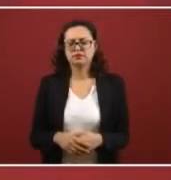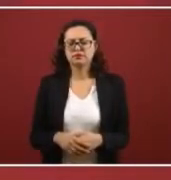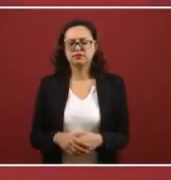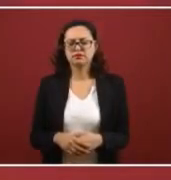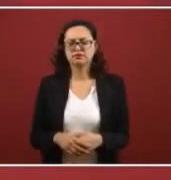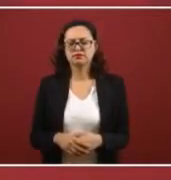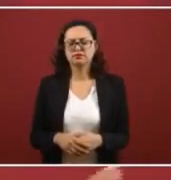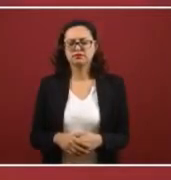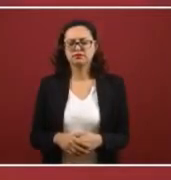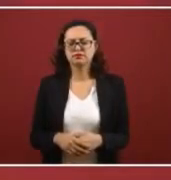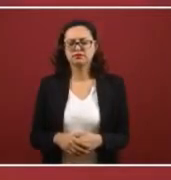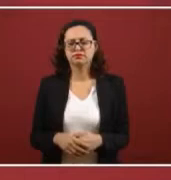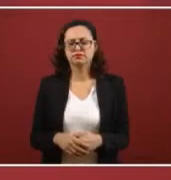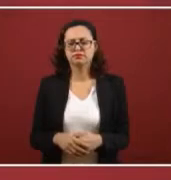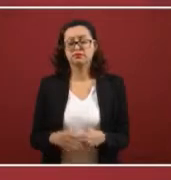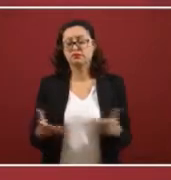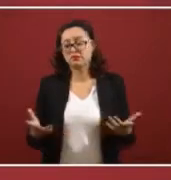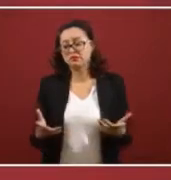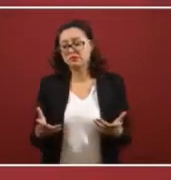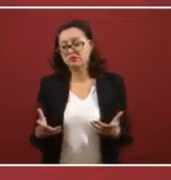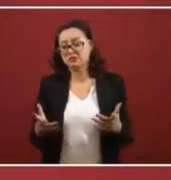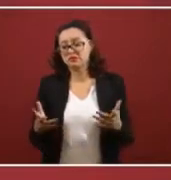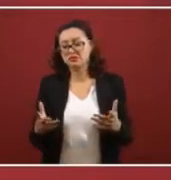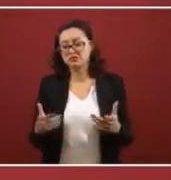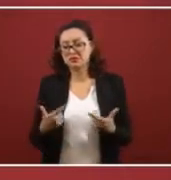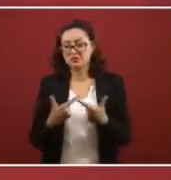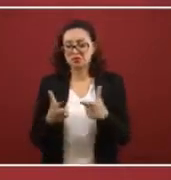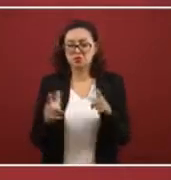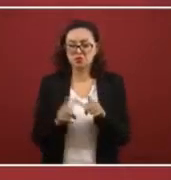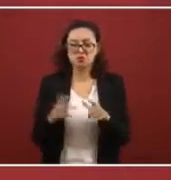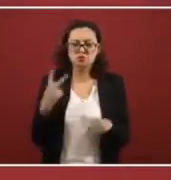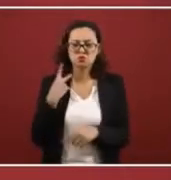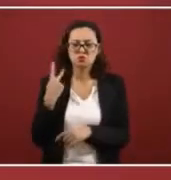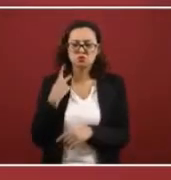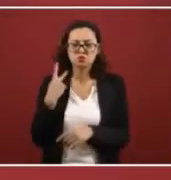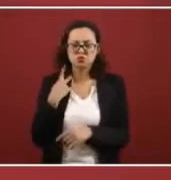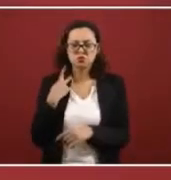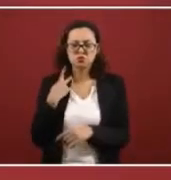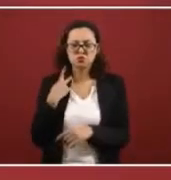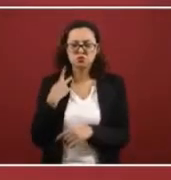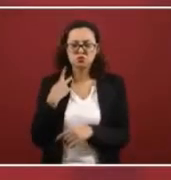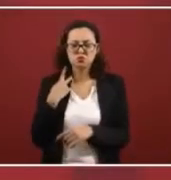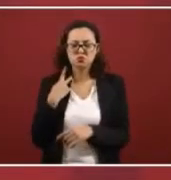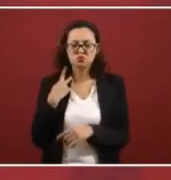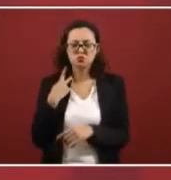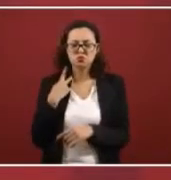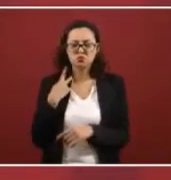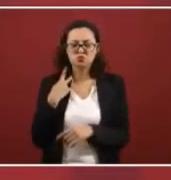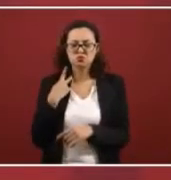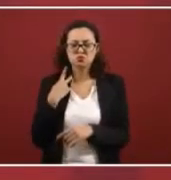sido la organización if it had been the organization